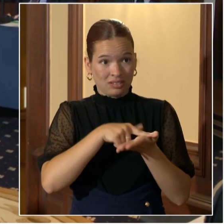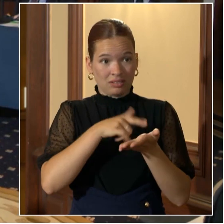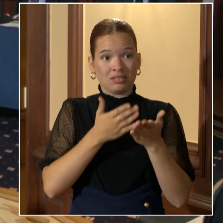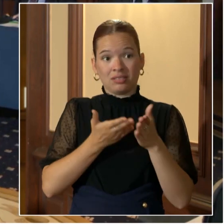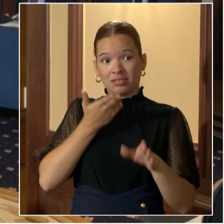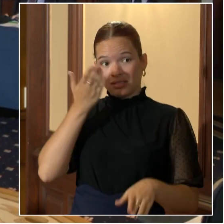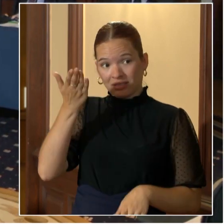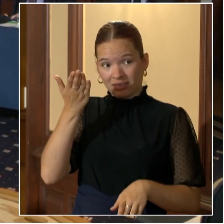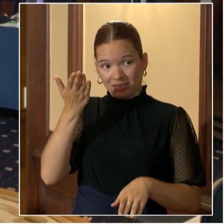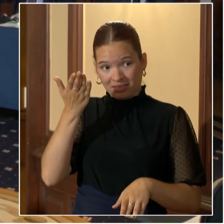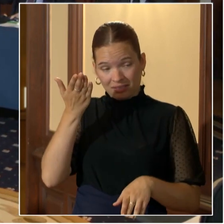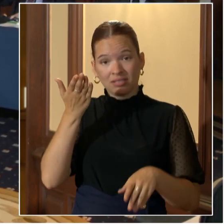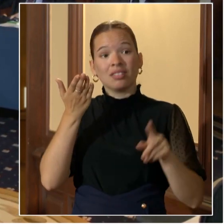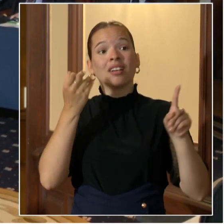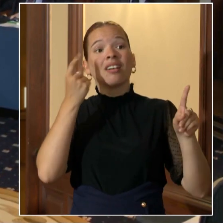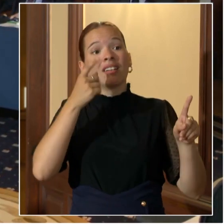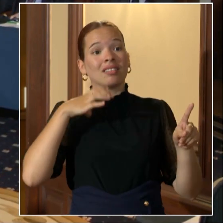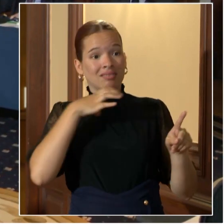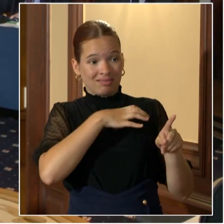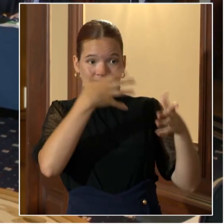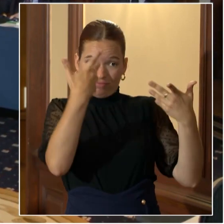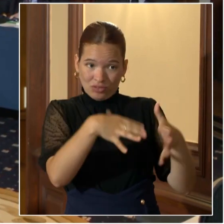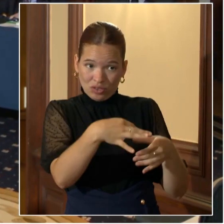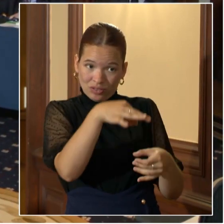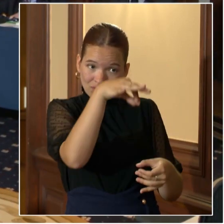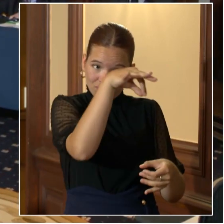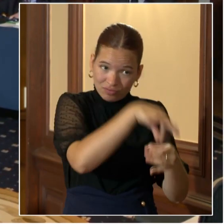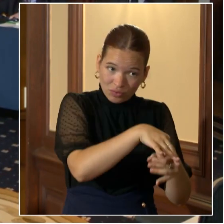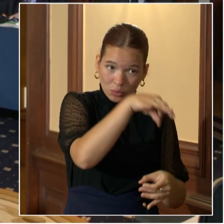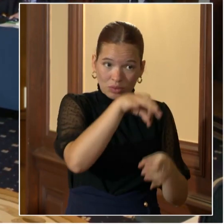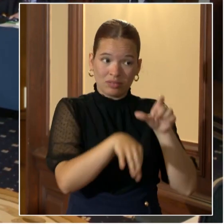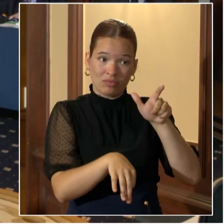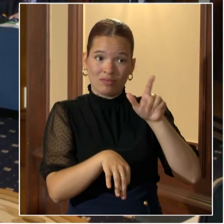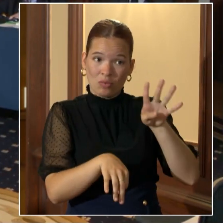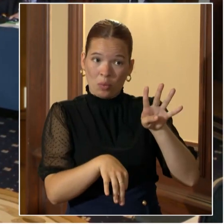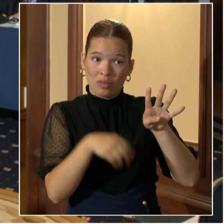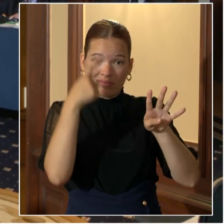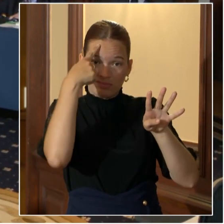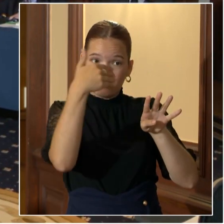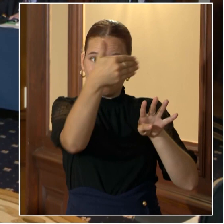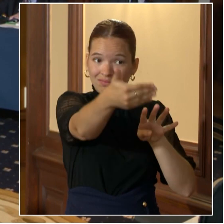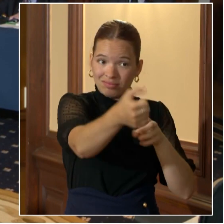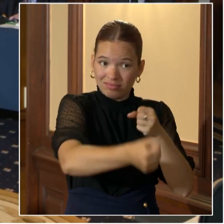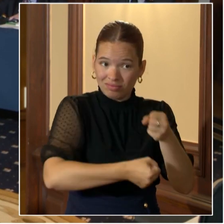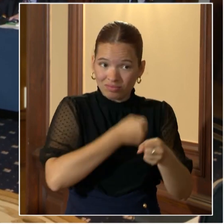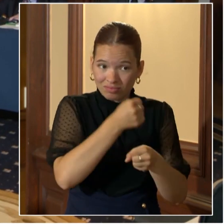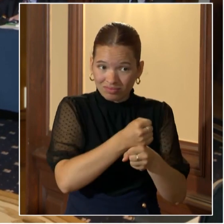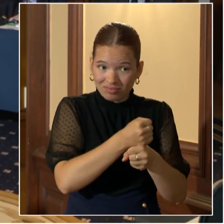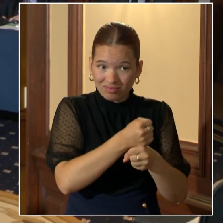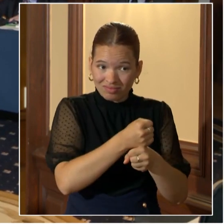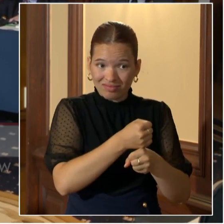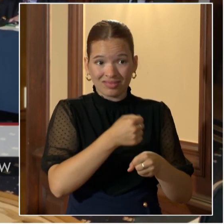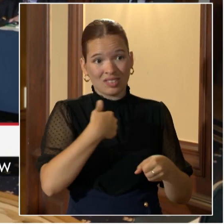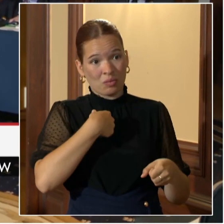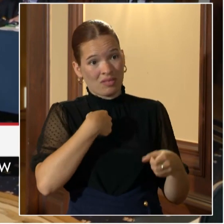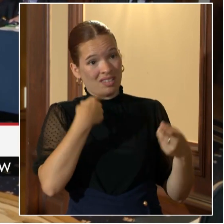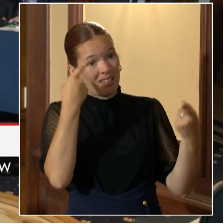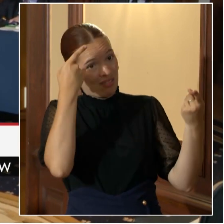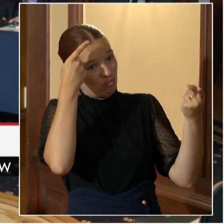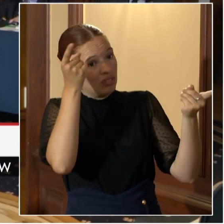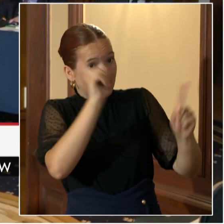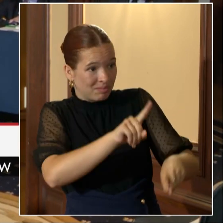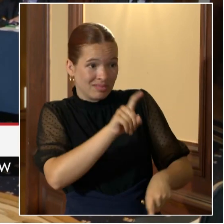2024. But I will argue to our representative is that we really need to,